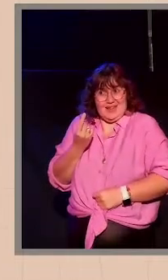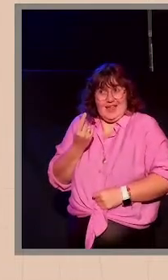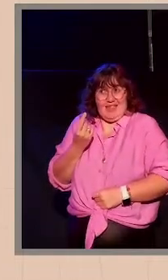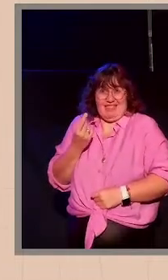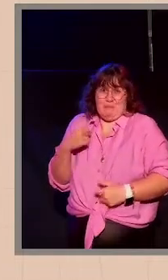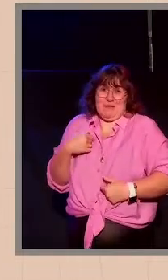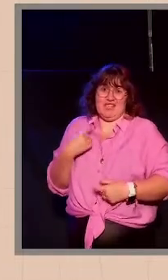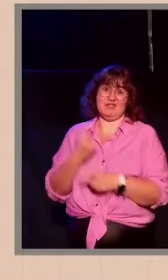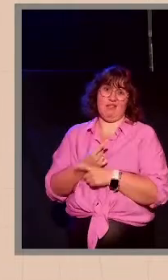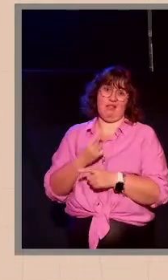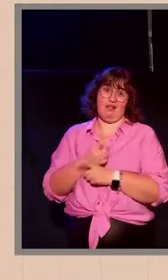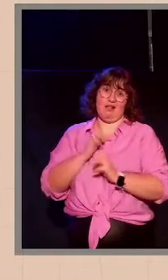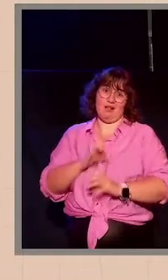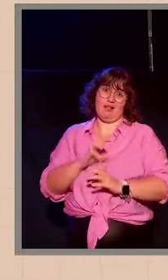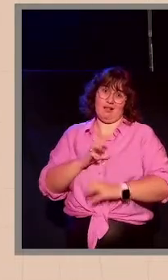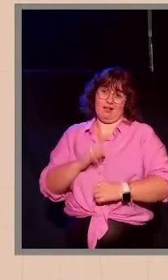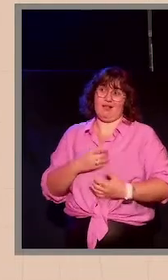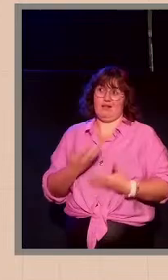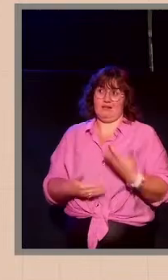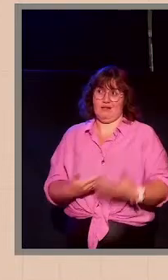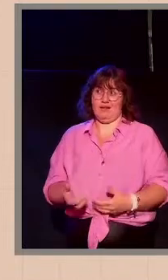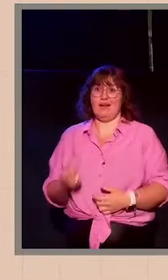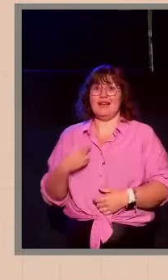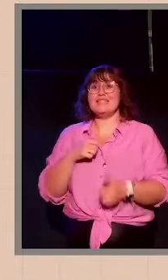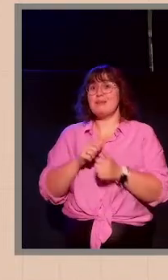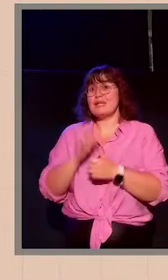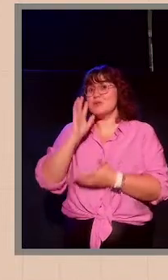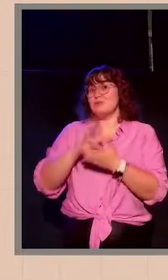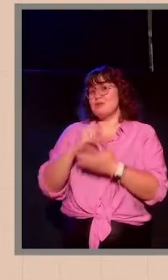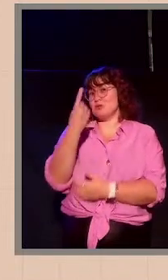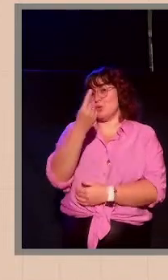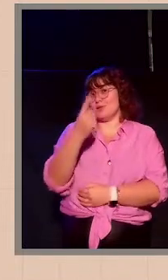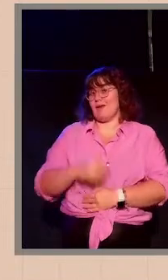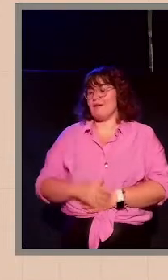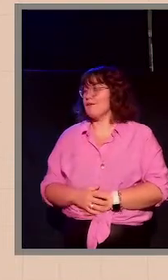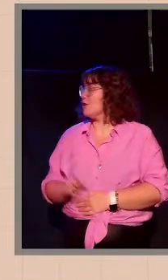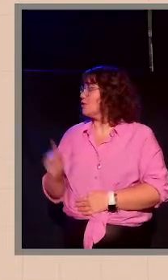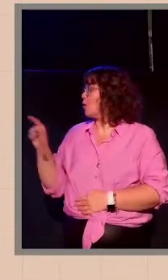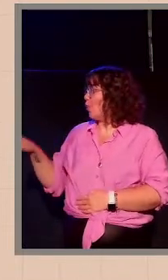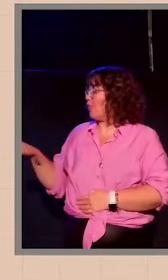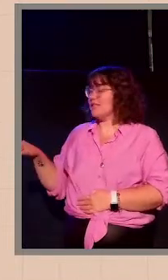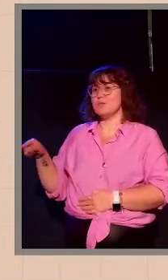hear me talking about it. So this one here